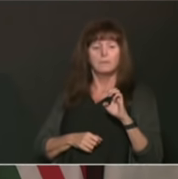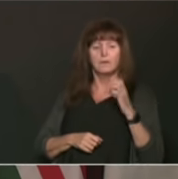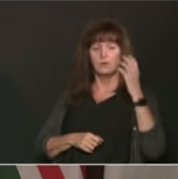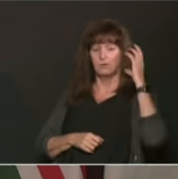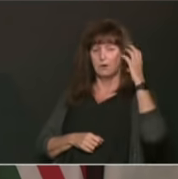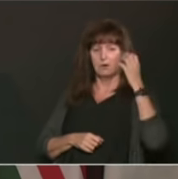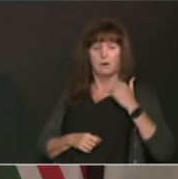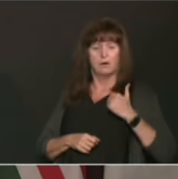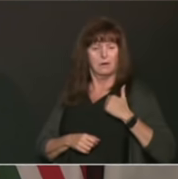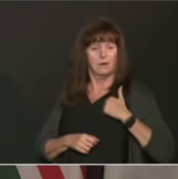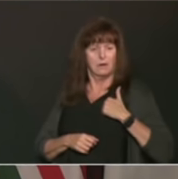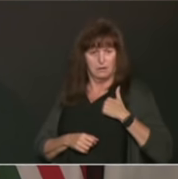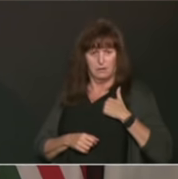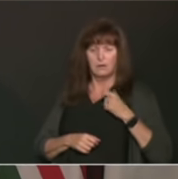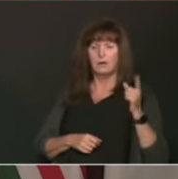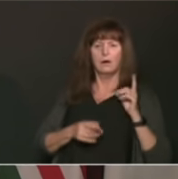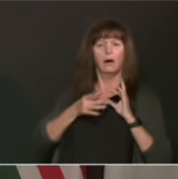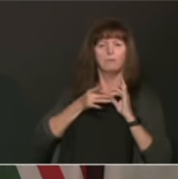bonjour, Dr. Moore.